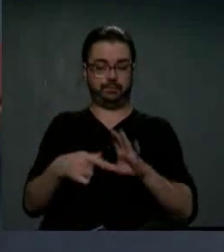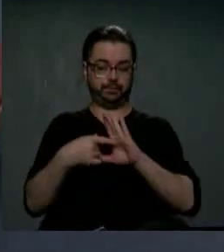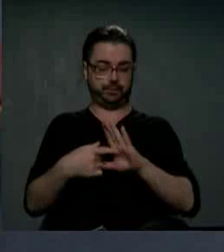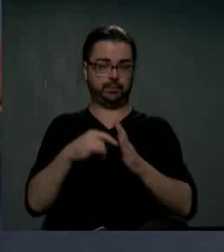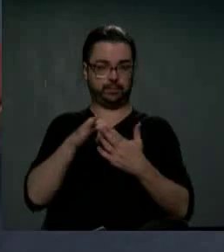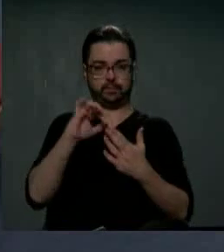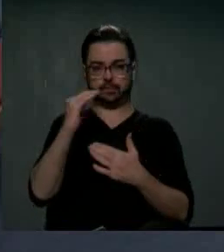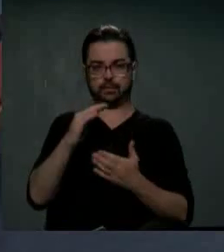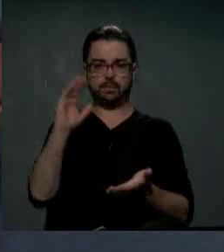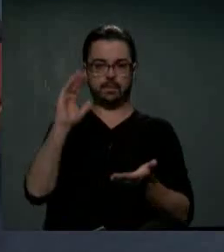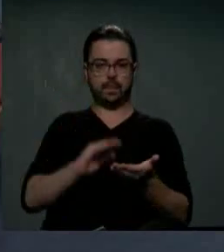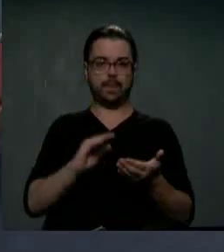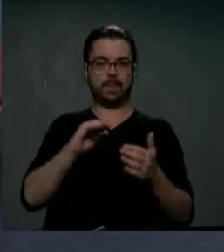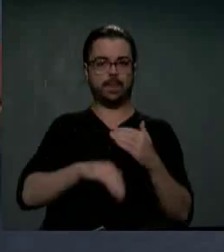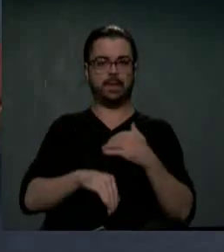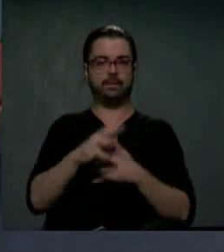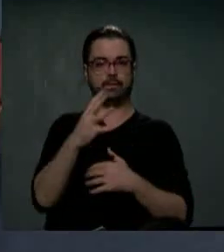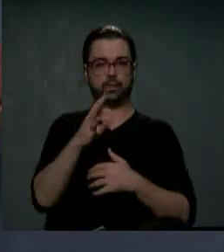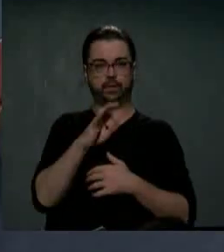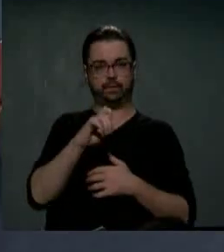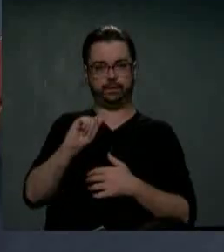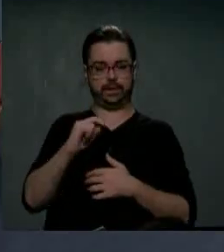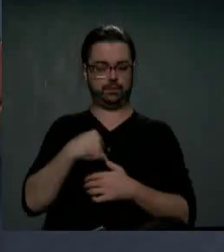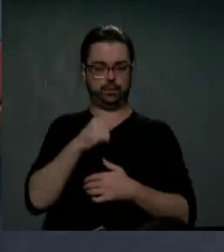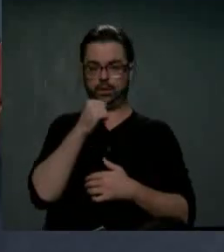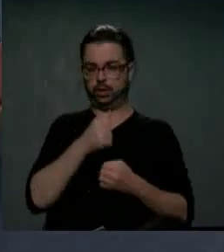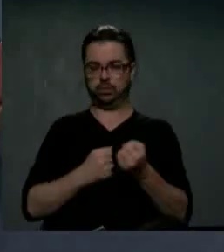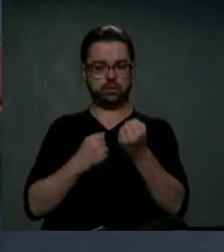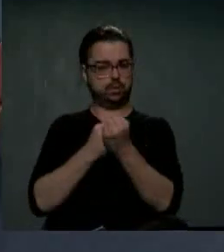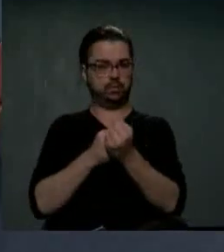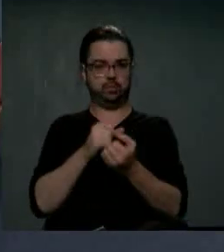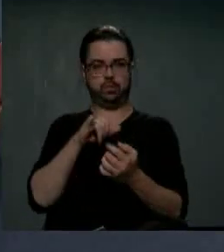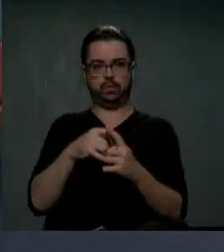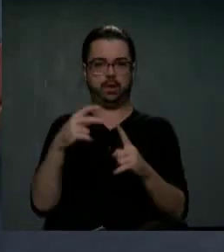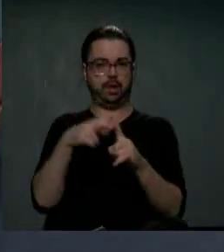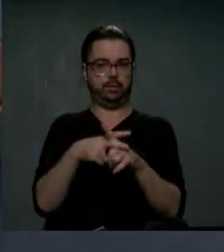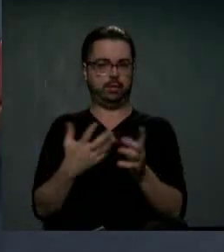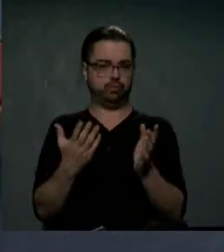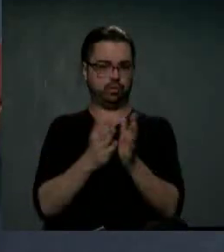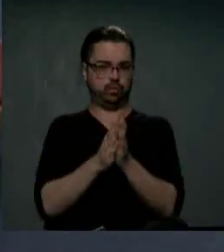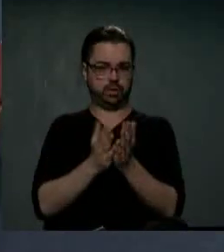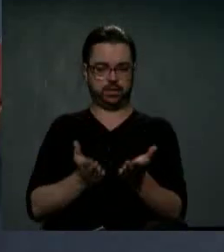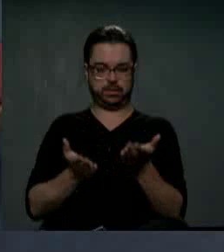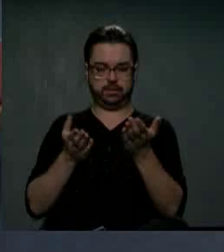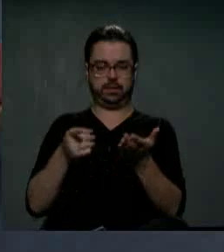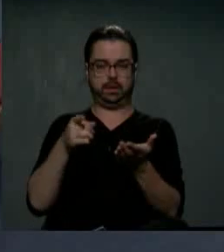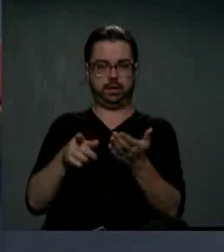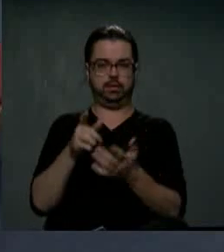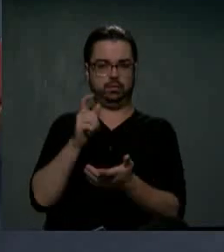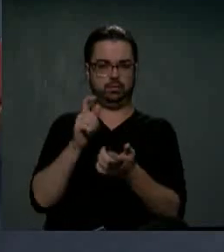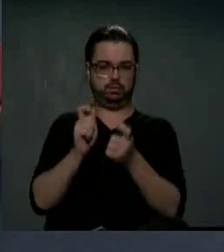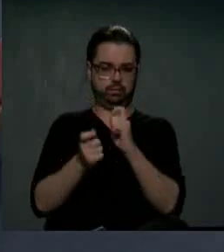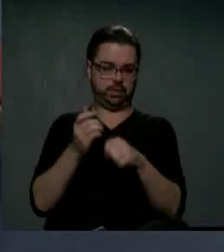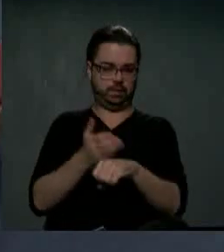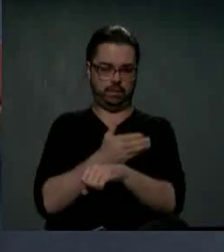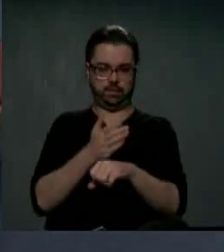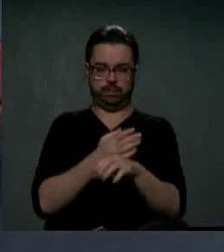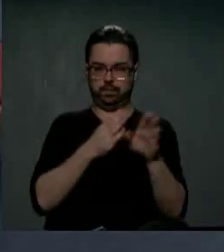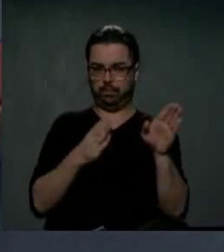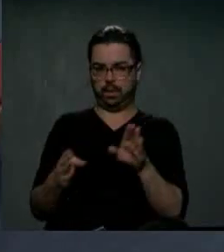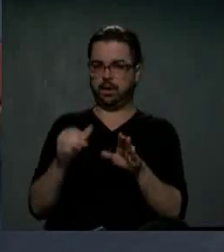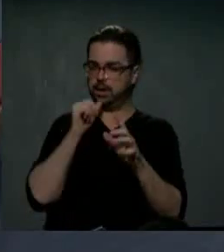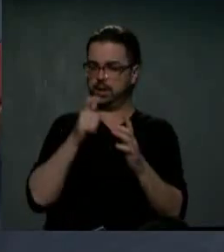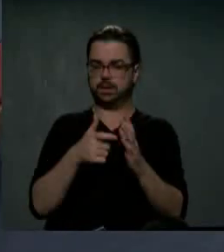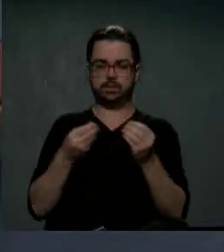than 4 feet. Staff is not in support of the applicant's request. Based on the applicant's redevelopment plan, the site does not provide the required